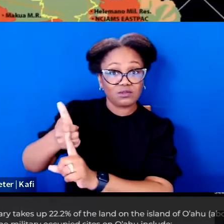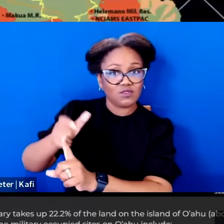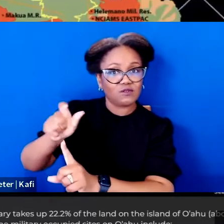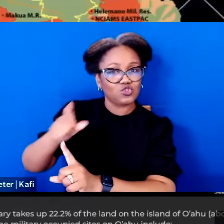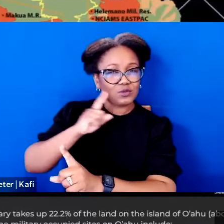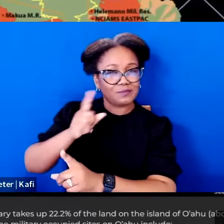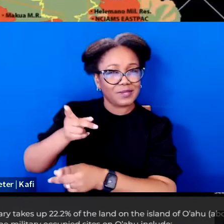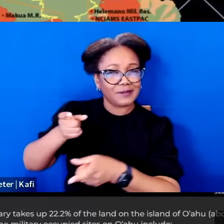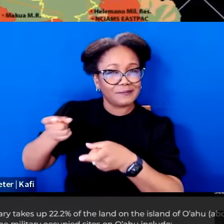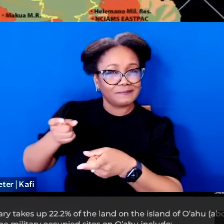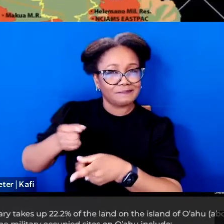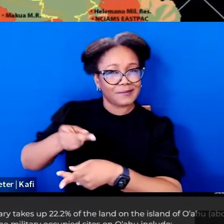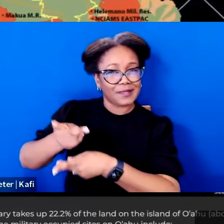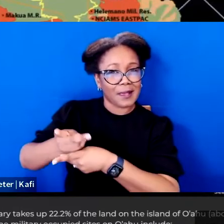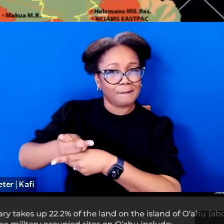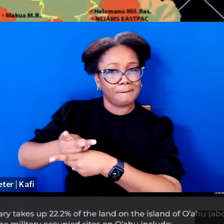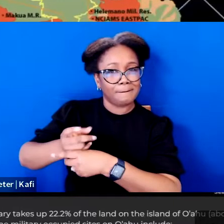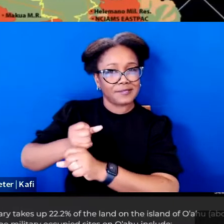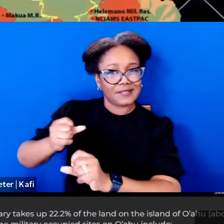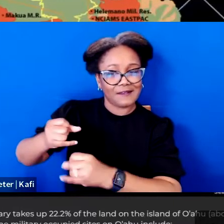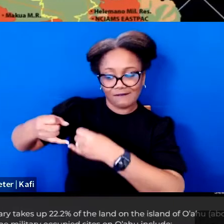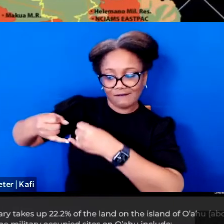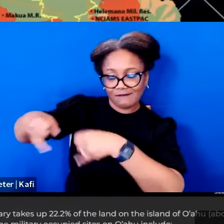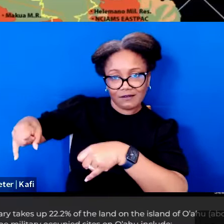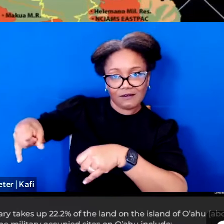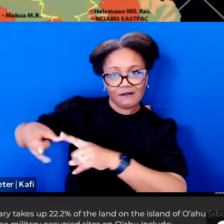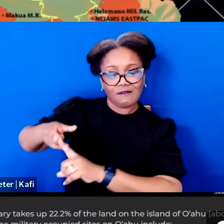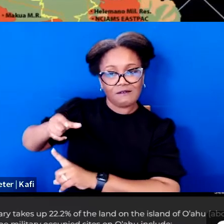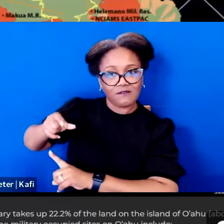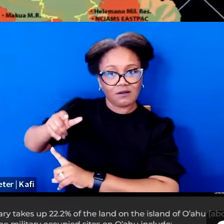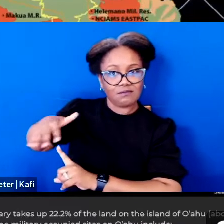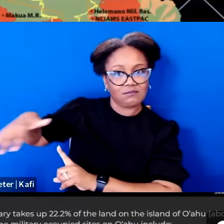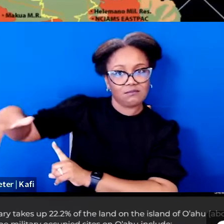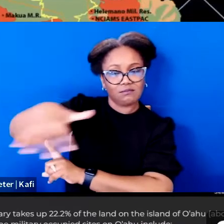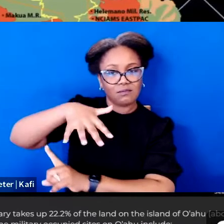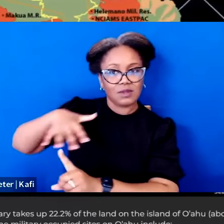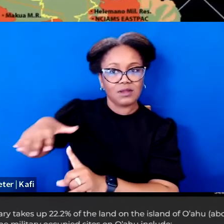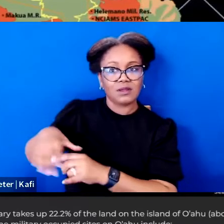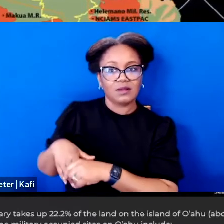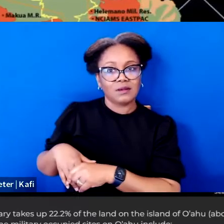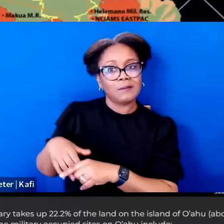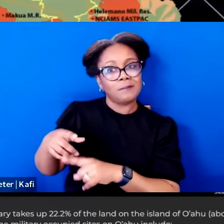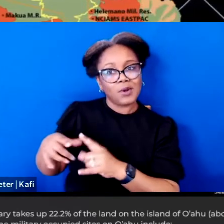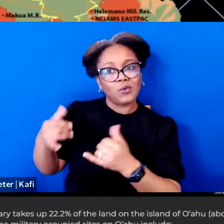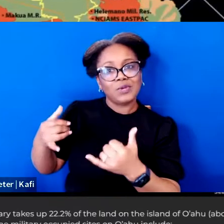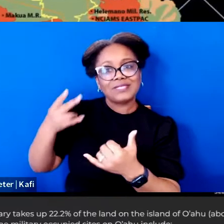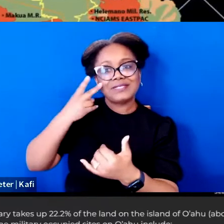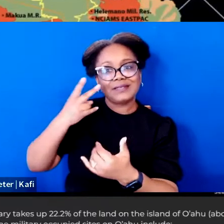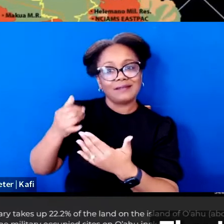to lack of water, including but not limited to Queens Medical Center, as well as affordable housing